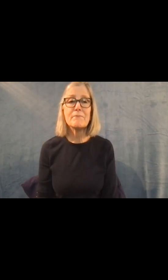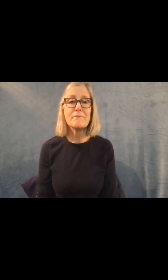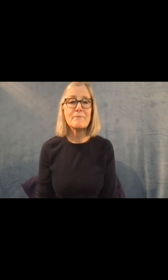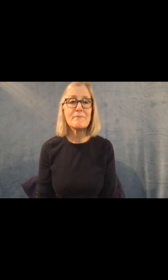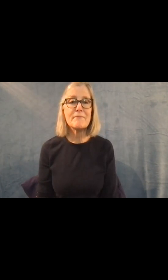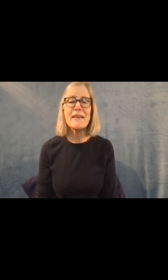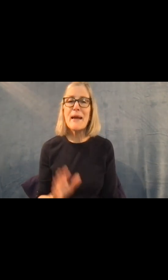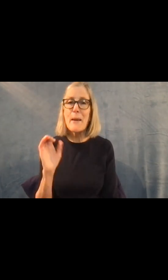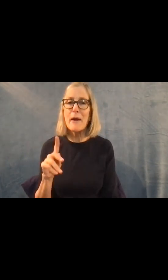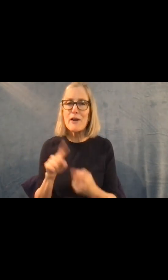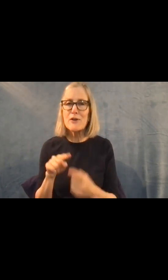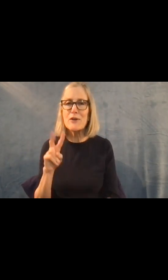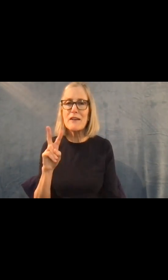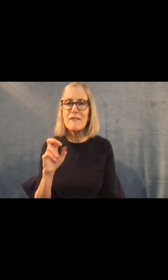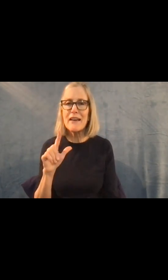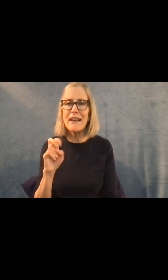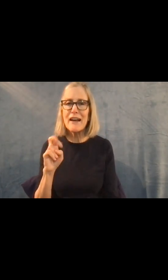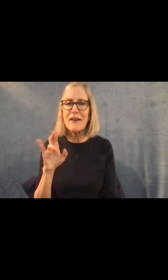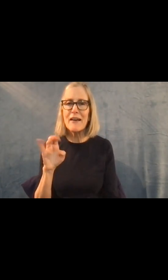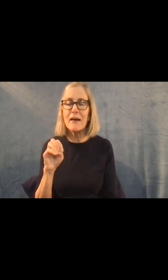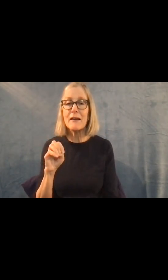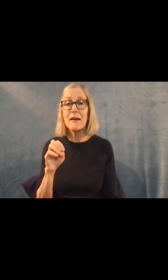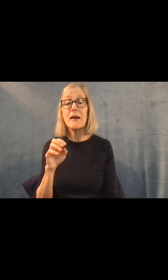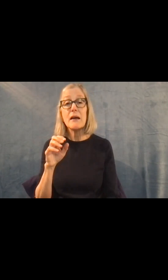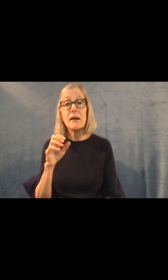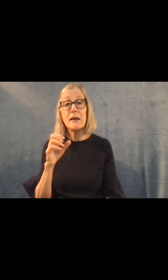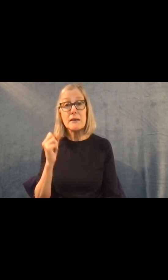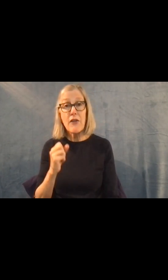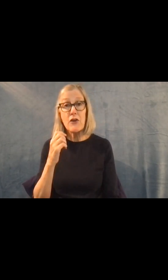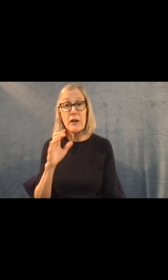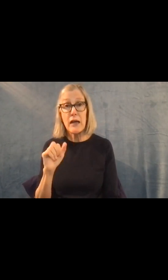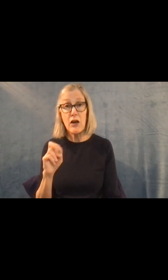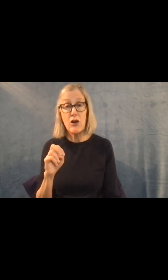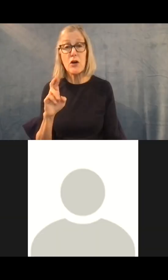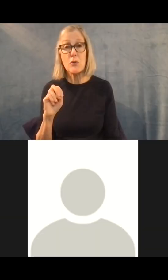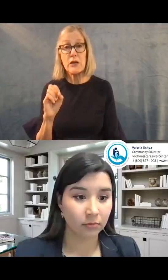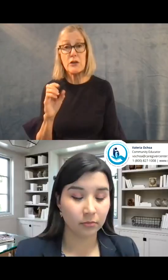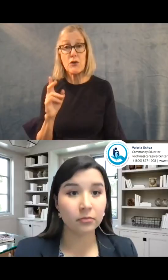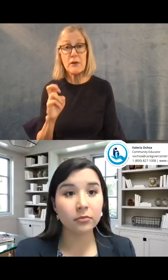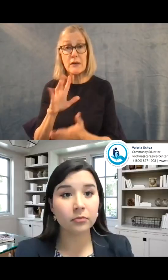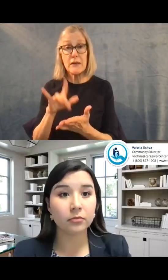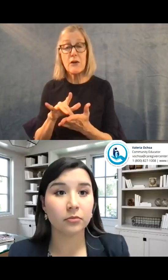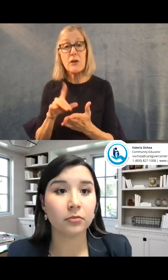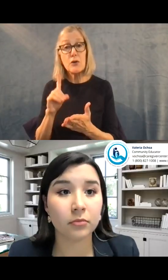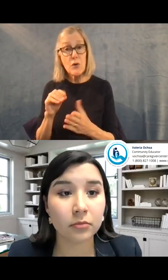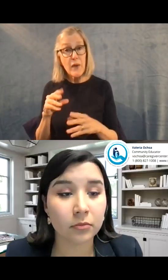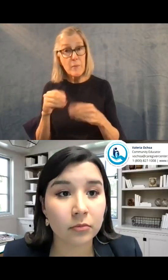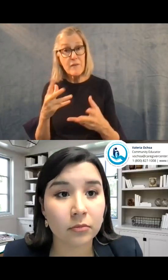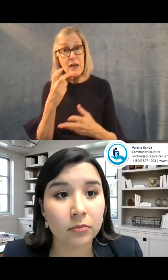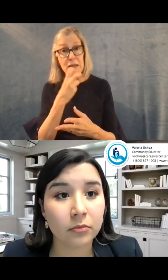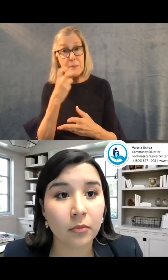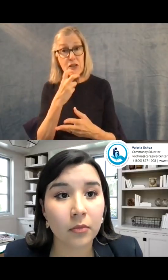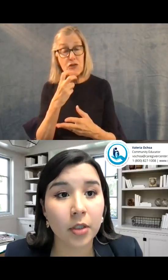to you, Valeria. Does Southern Caregiver Resource Center offer speech therapy for my mother who was recently diagnosed with progressive